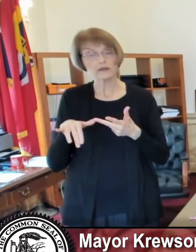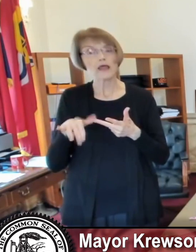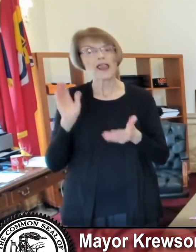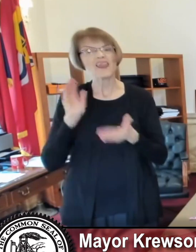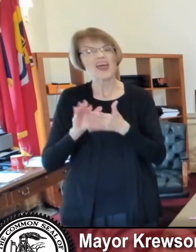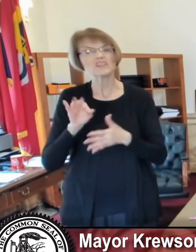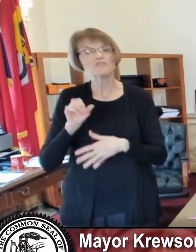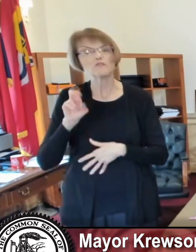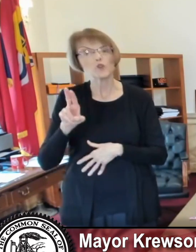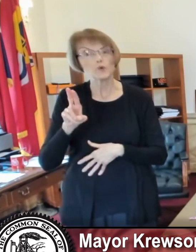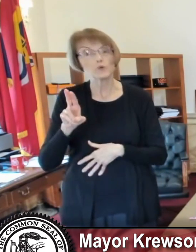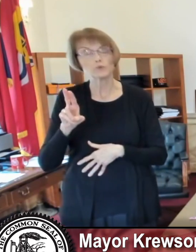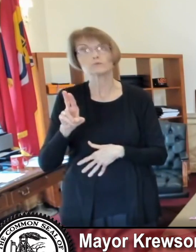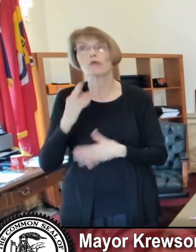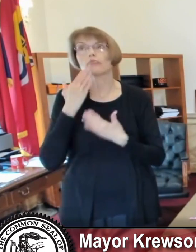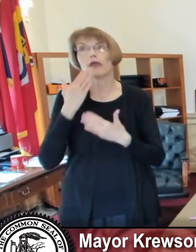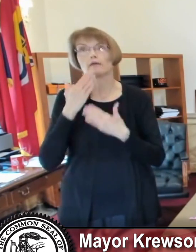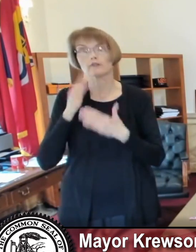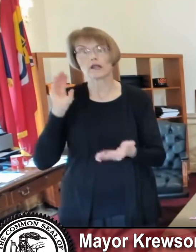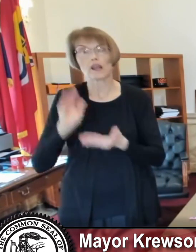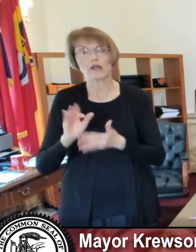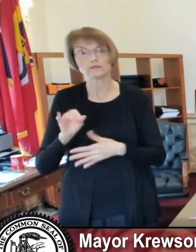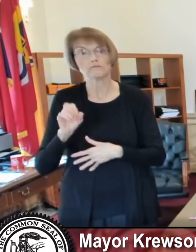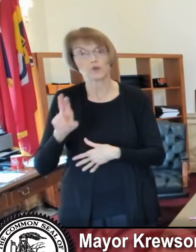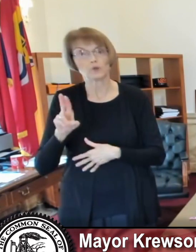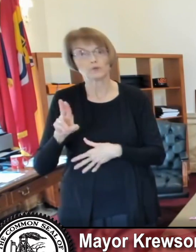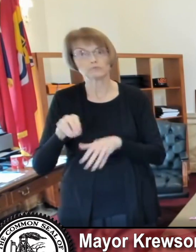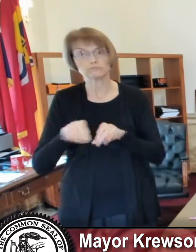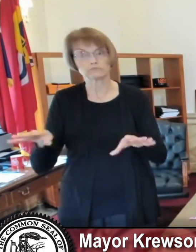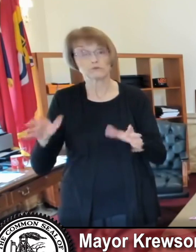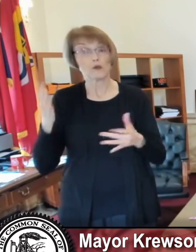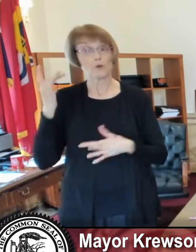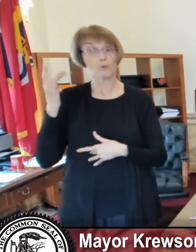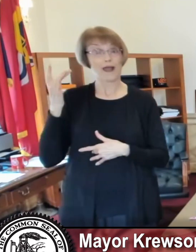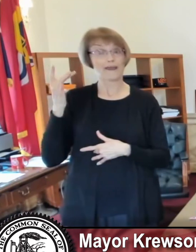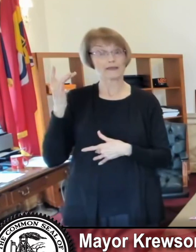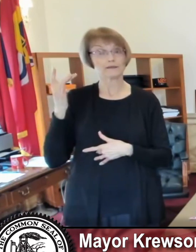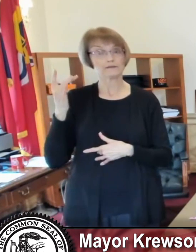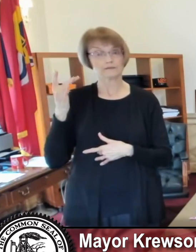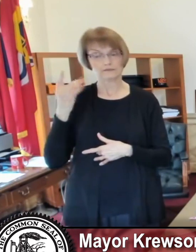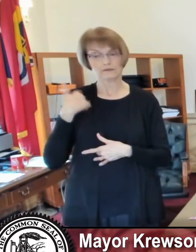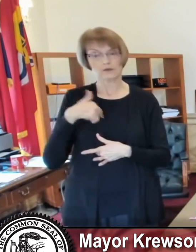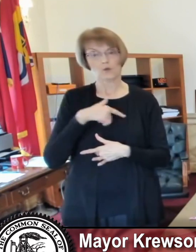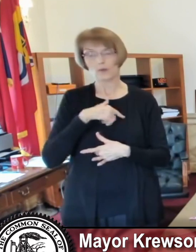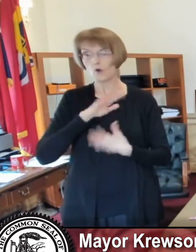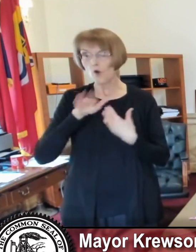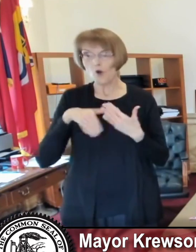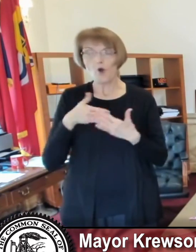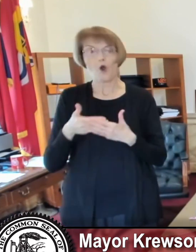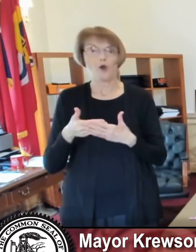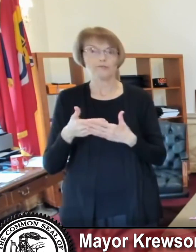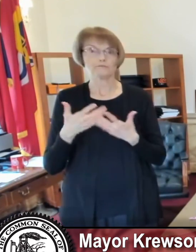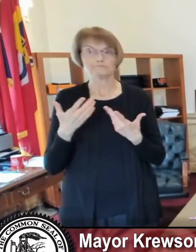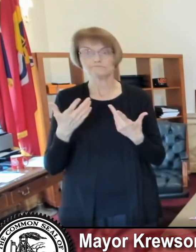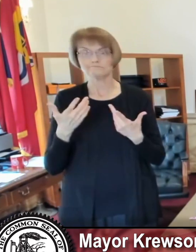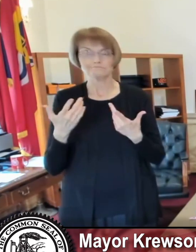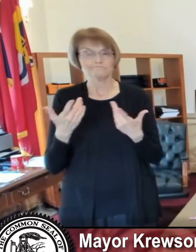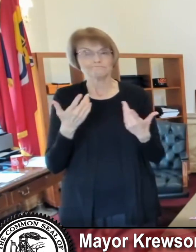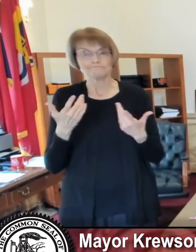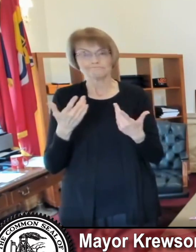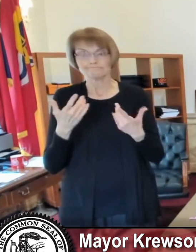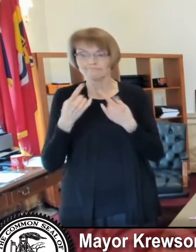St. Louis County has had more vaccine because they are a high throughput vaccinator, but